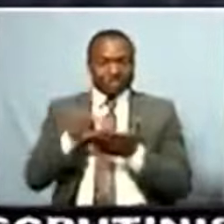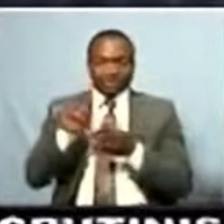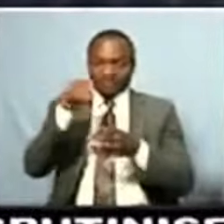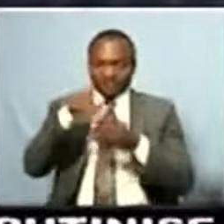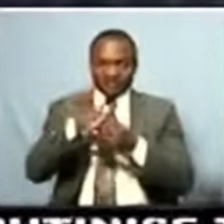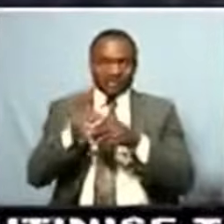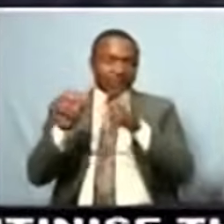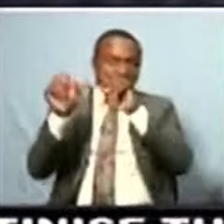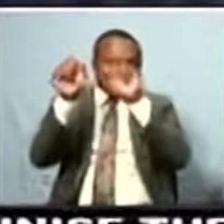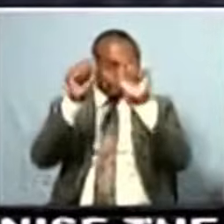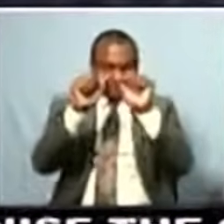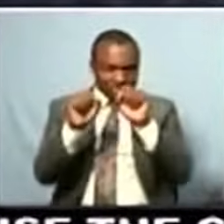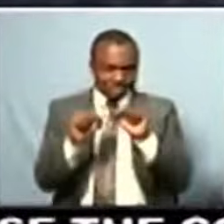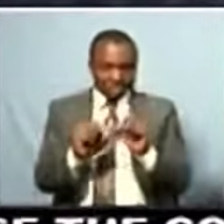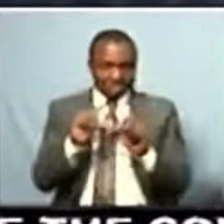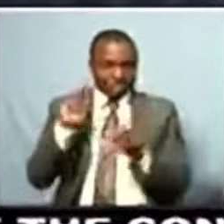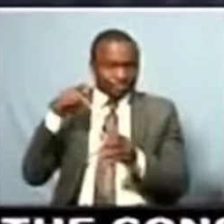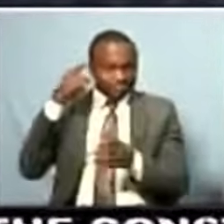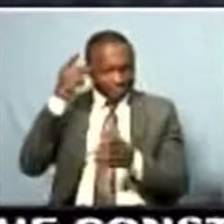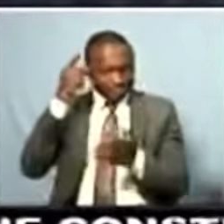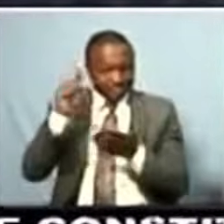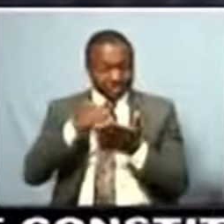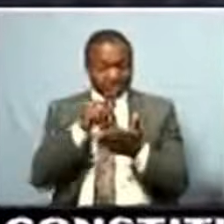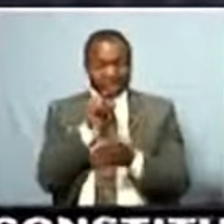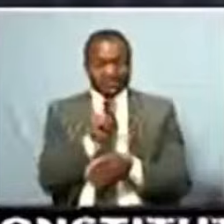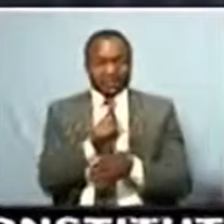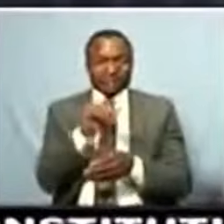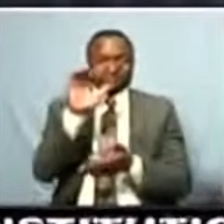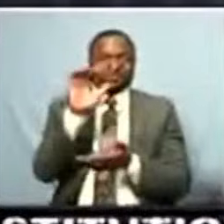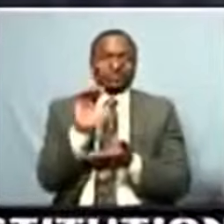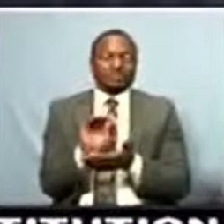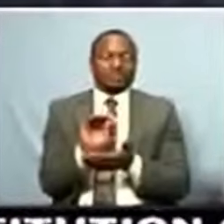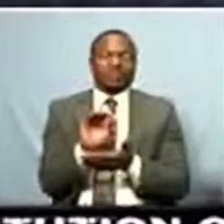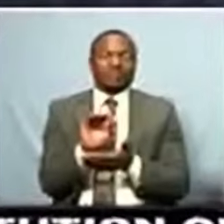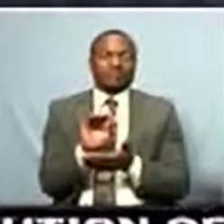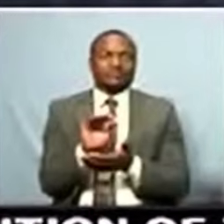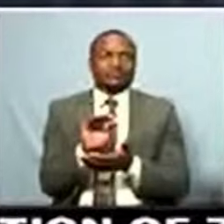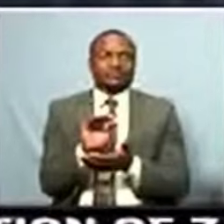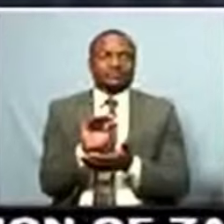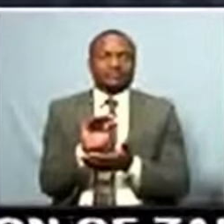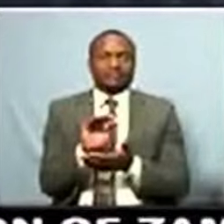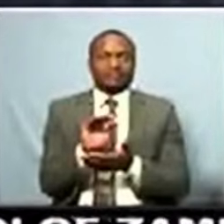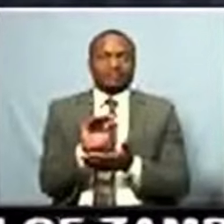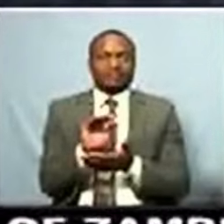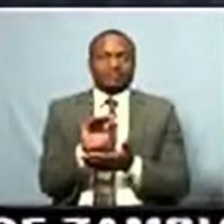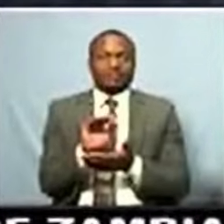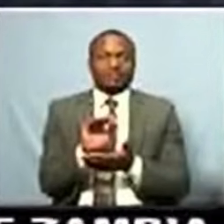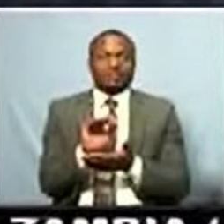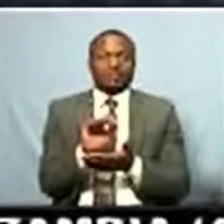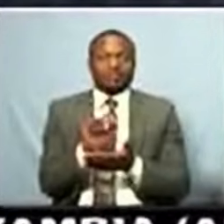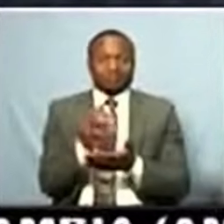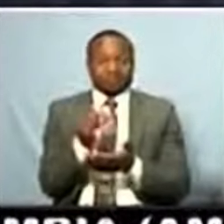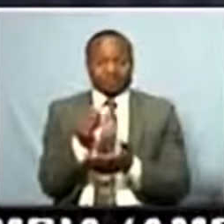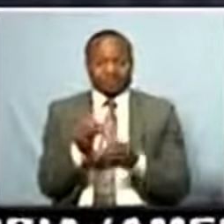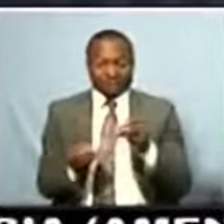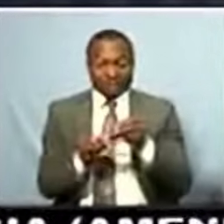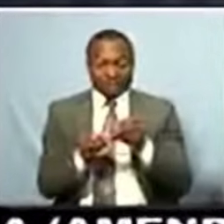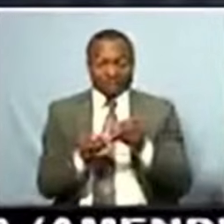the structures of a political party. That in itself will reduce the expenses that relate to the filling of a